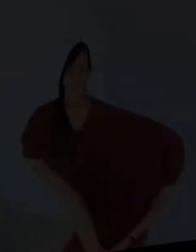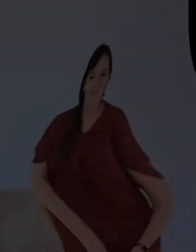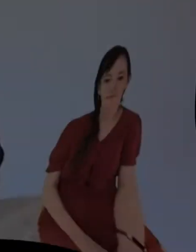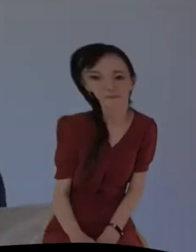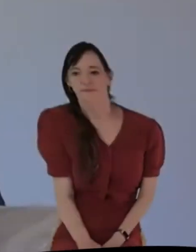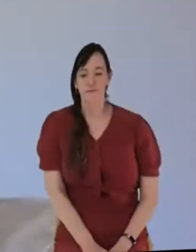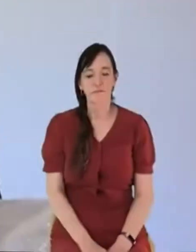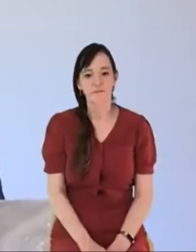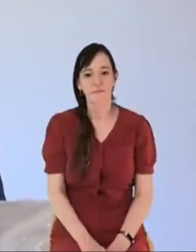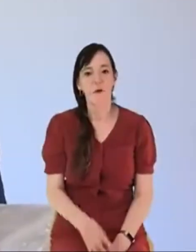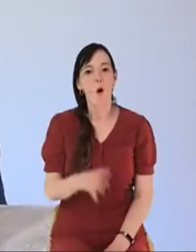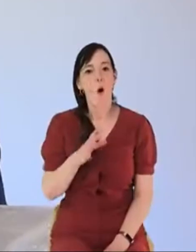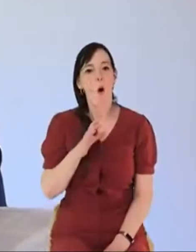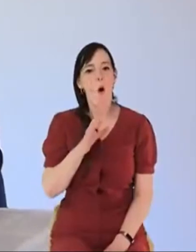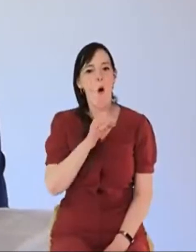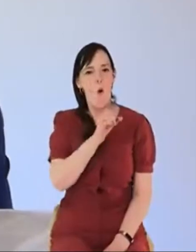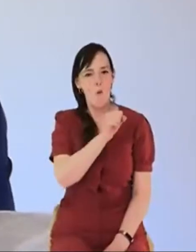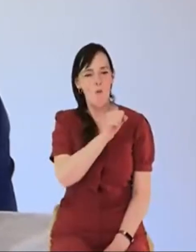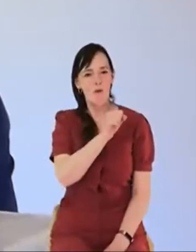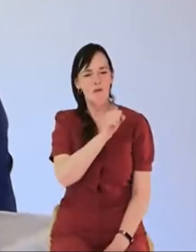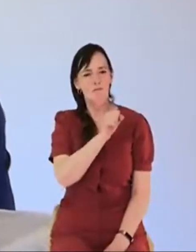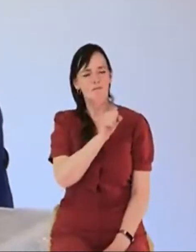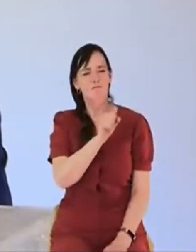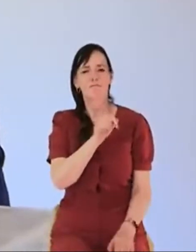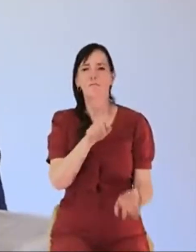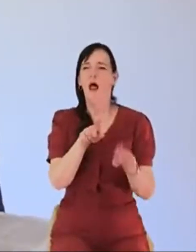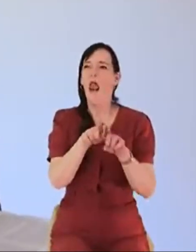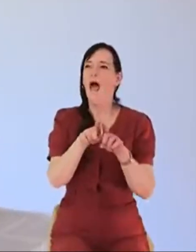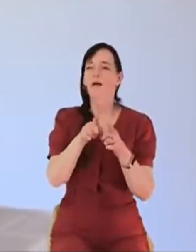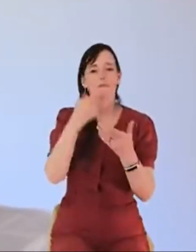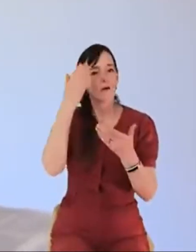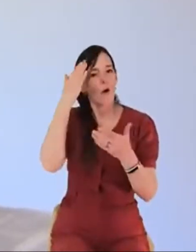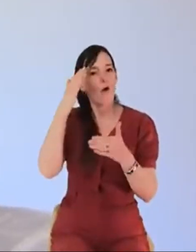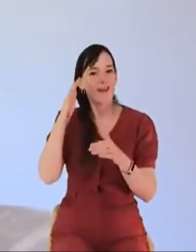Hope is like a holiday